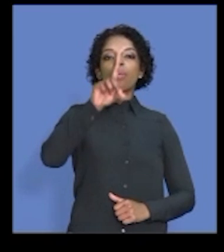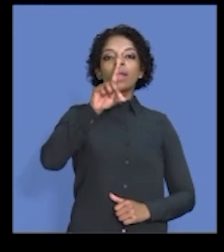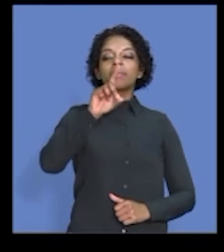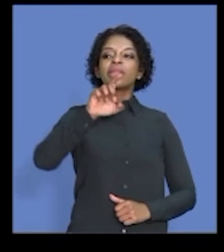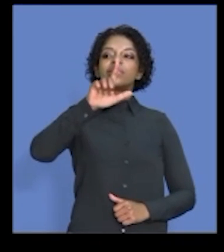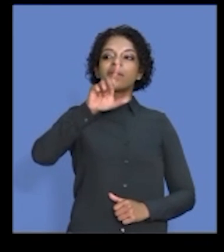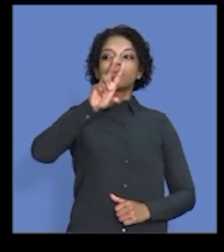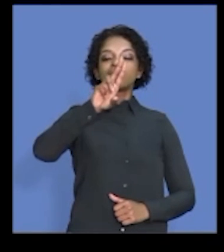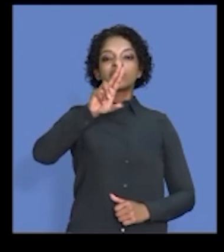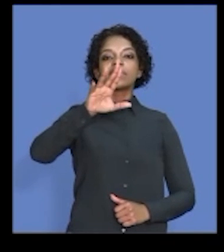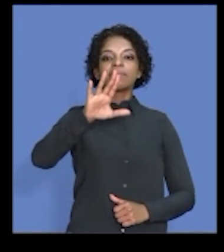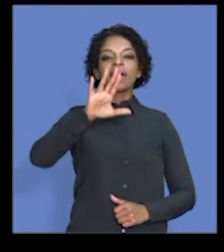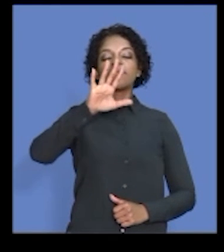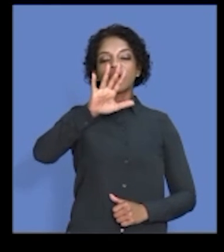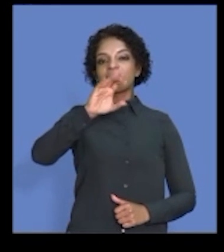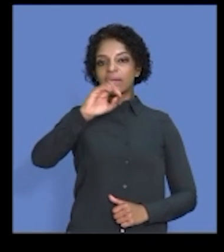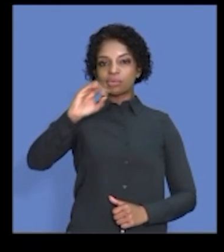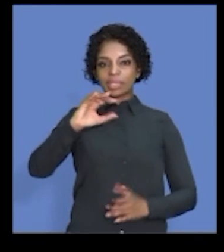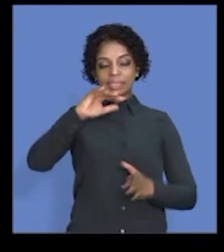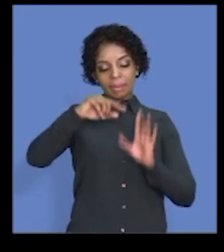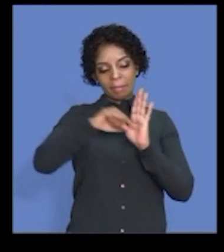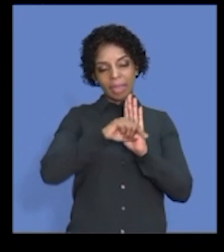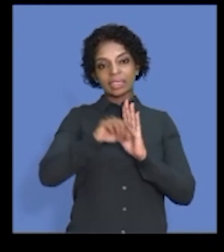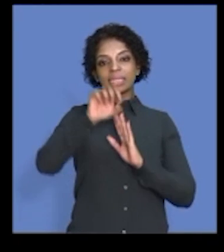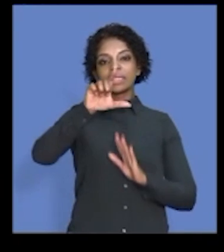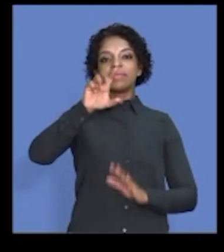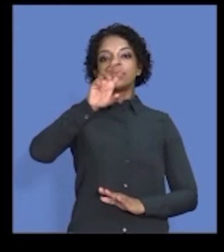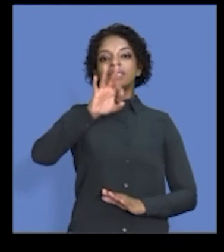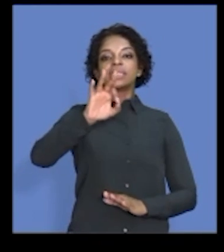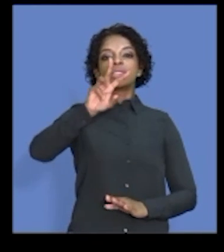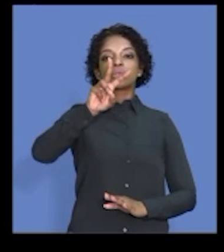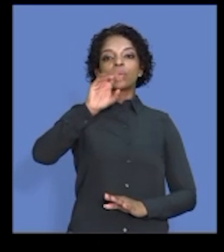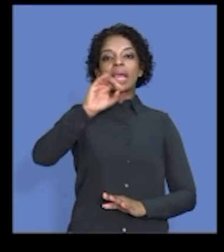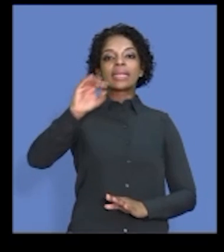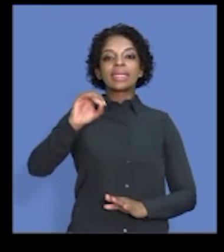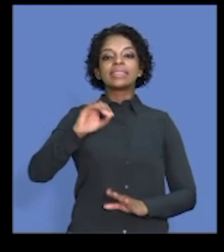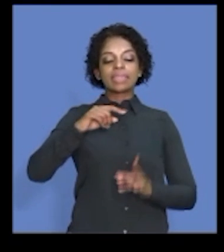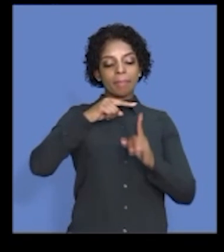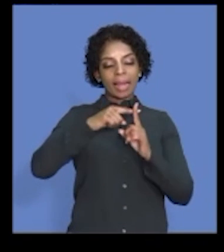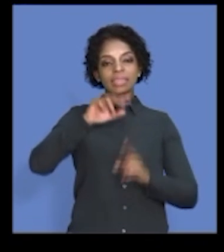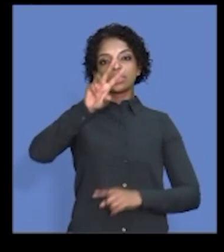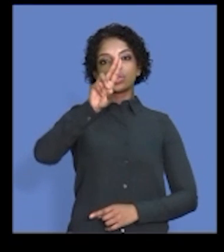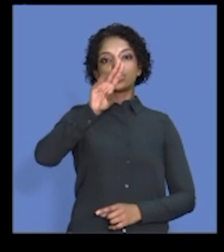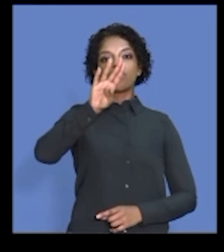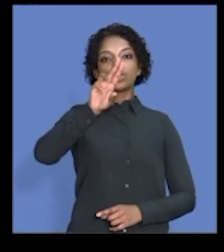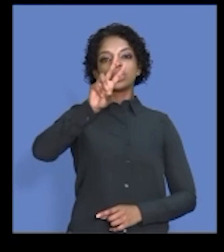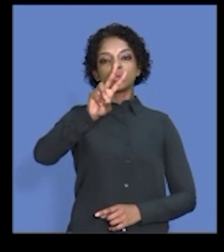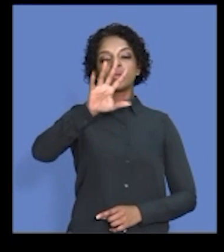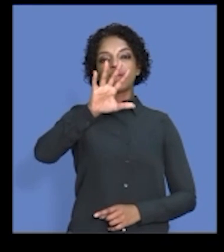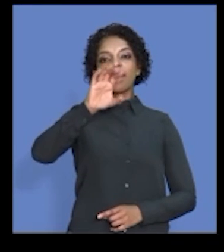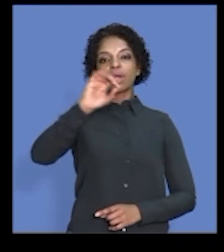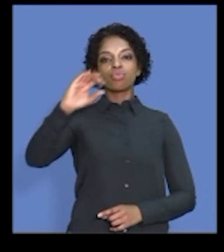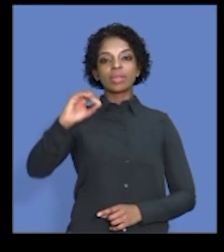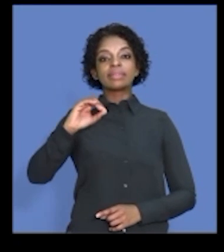1,725,500 minus your 379,200, as you can see, plus the 242,500, right?